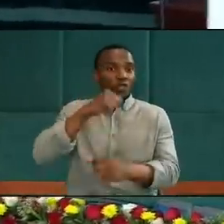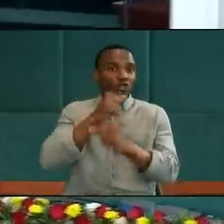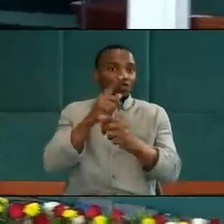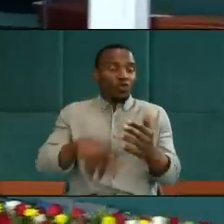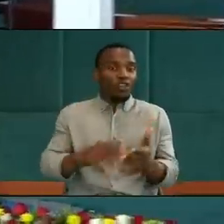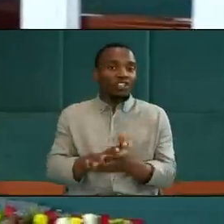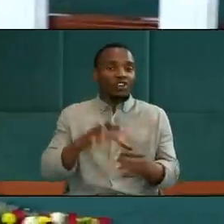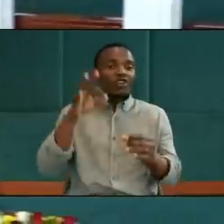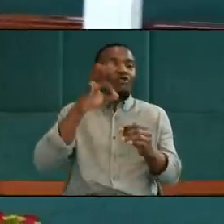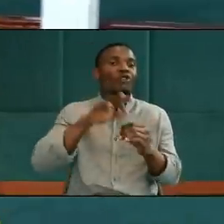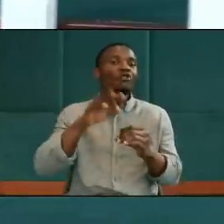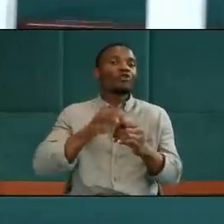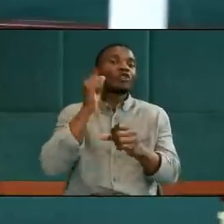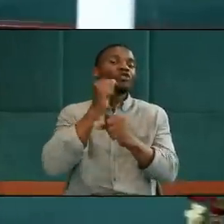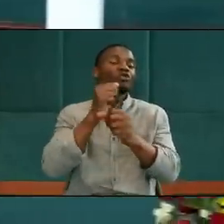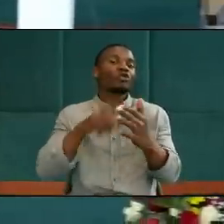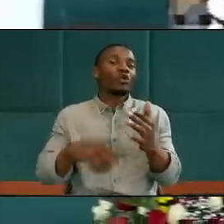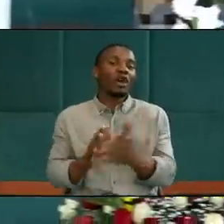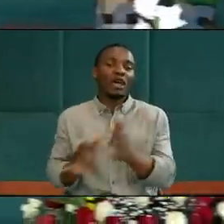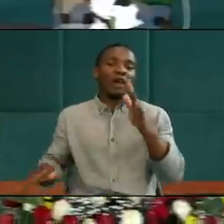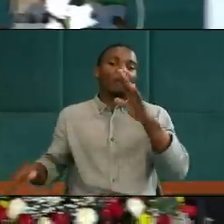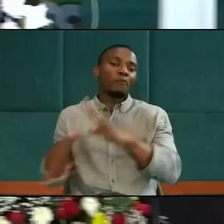vote